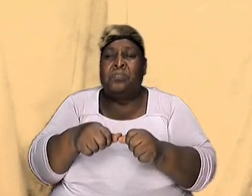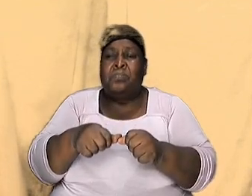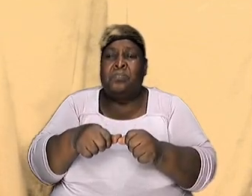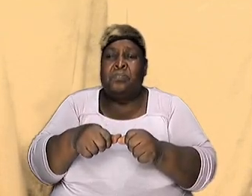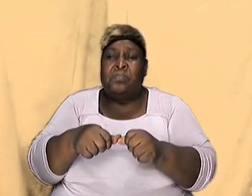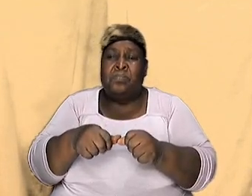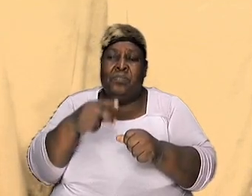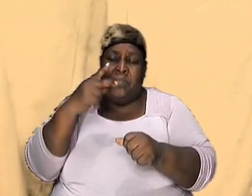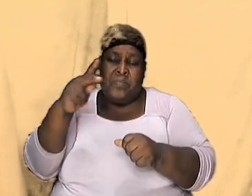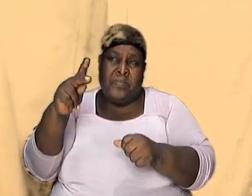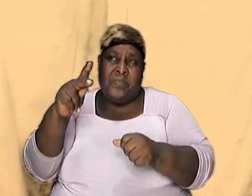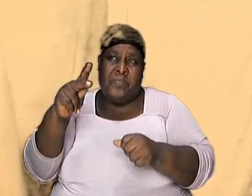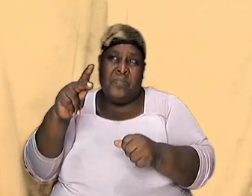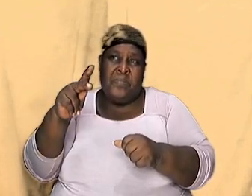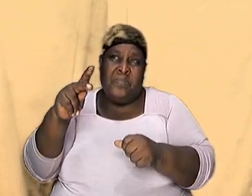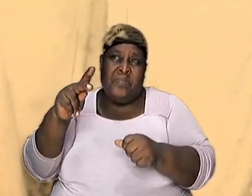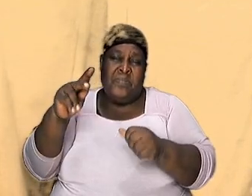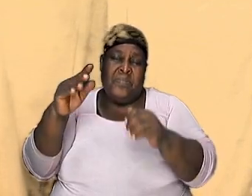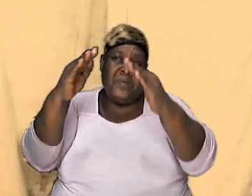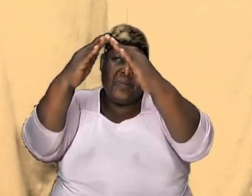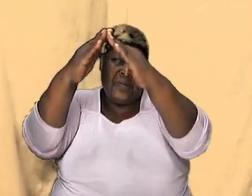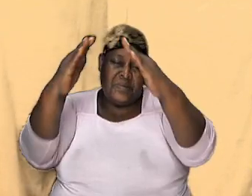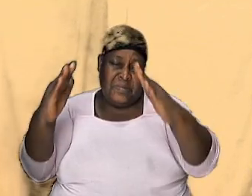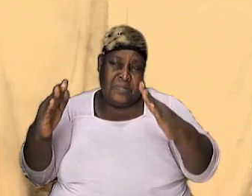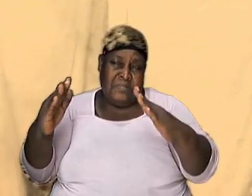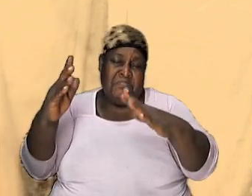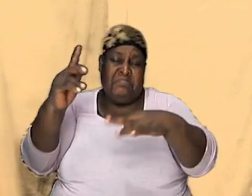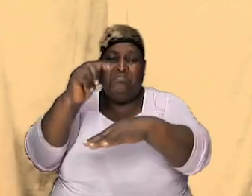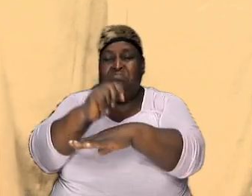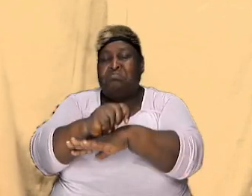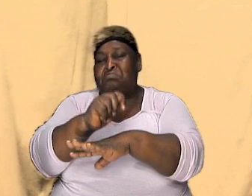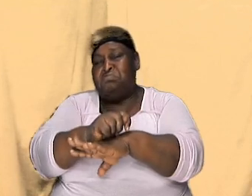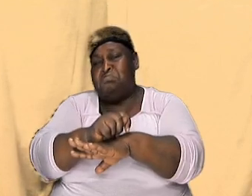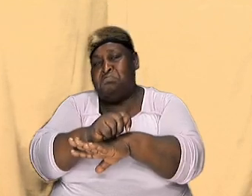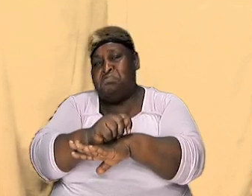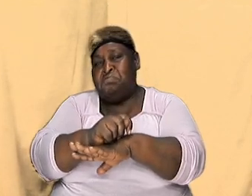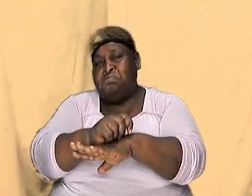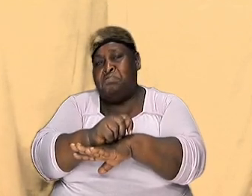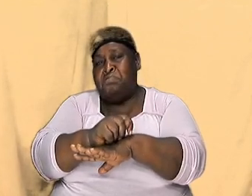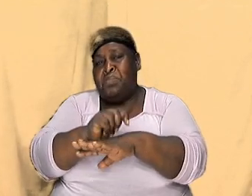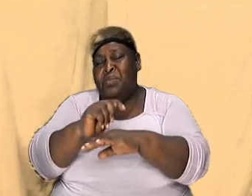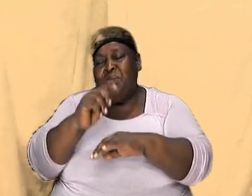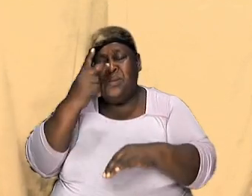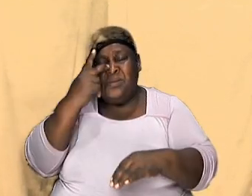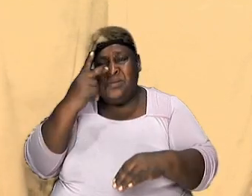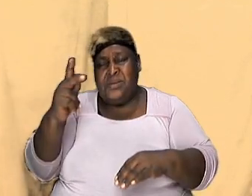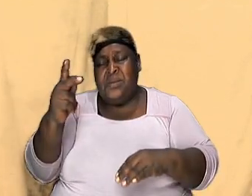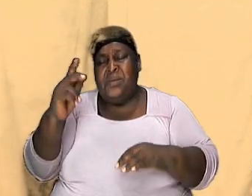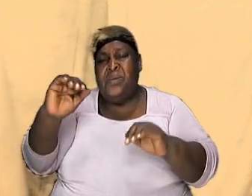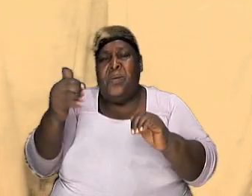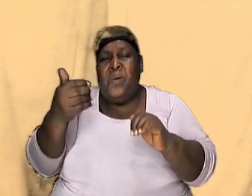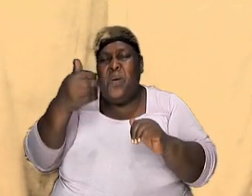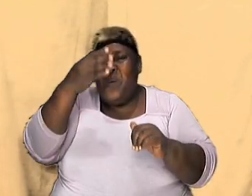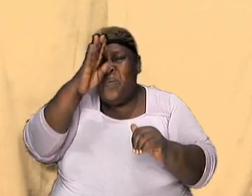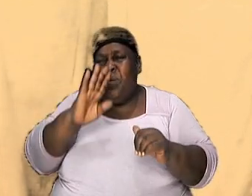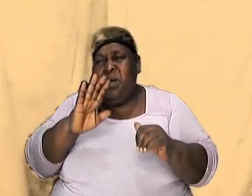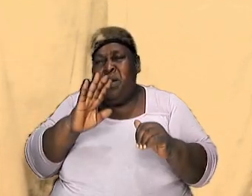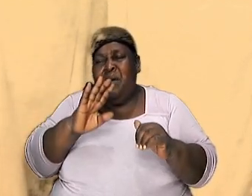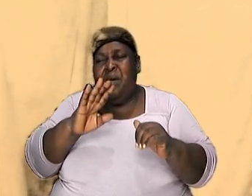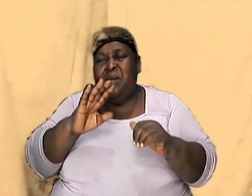the tent of meeting or the tabernacle, and we looked at how God has fashioned